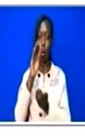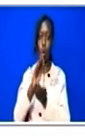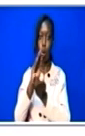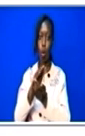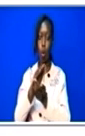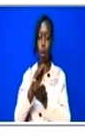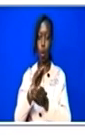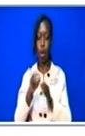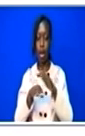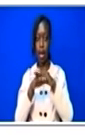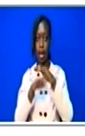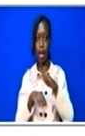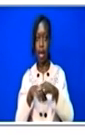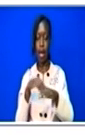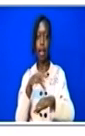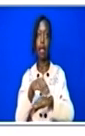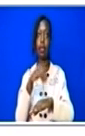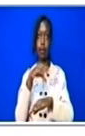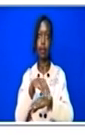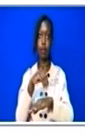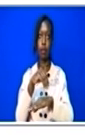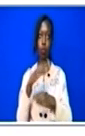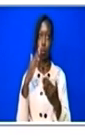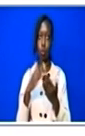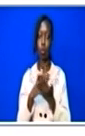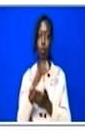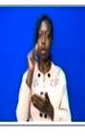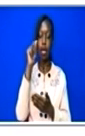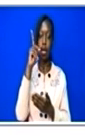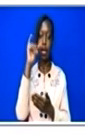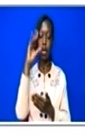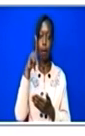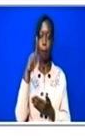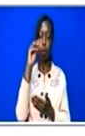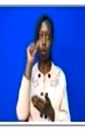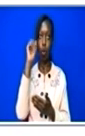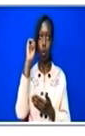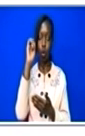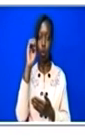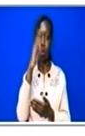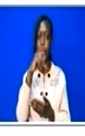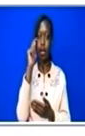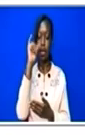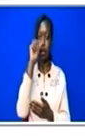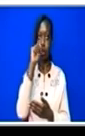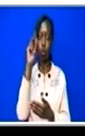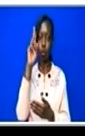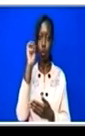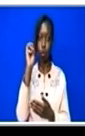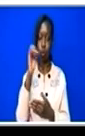tissue to insulate the body against heat loss. So that layer under the